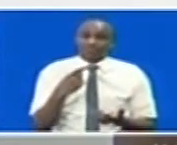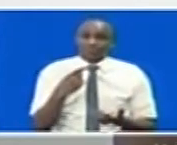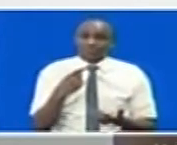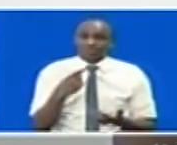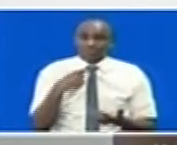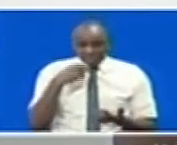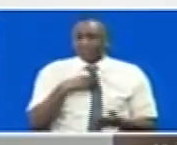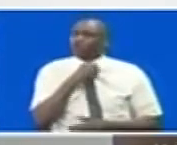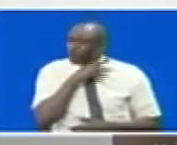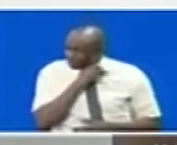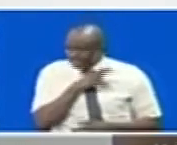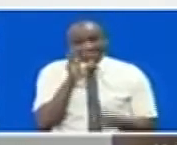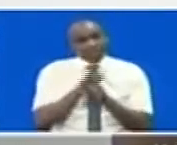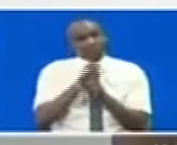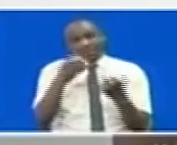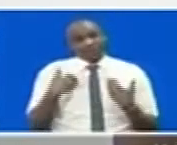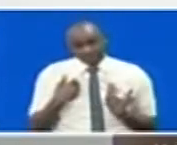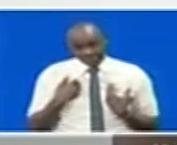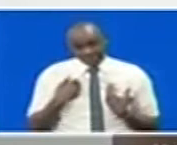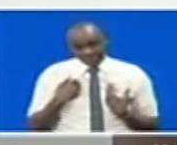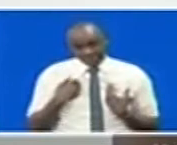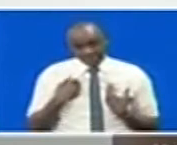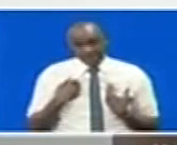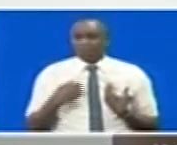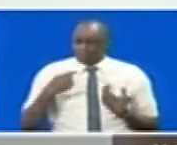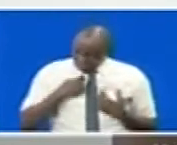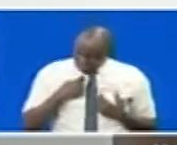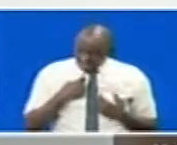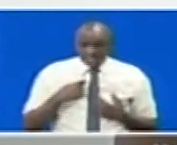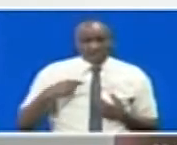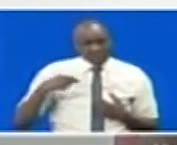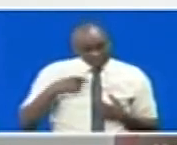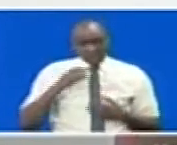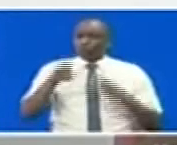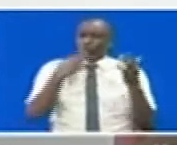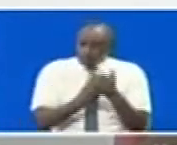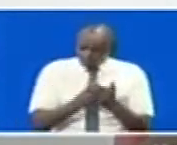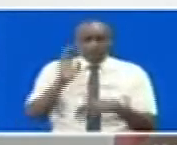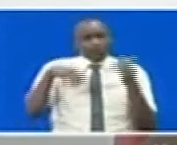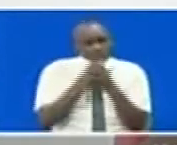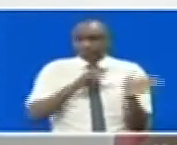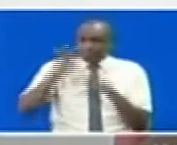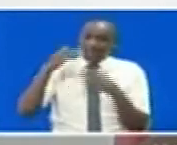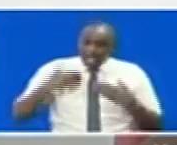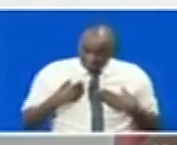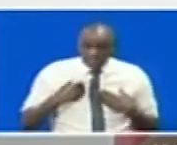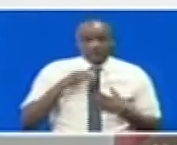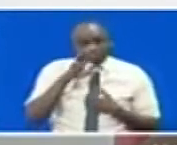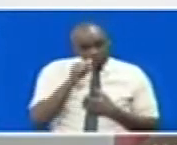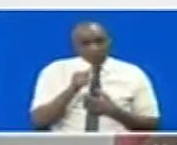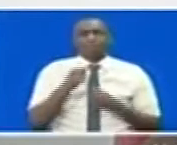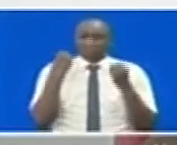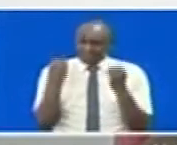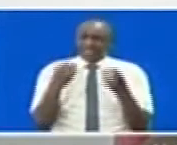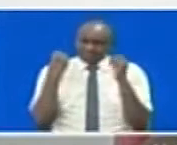those complaints and presentations. I have made a proposal to Parliament on several